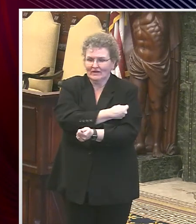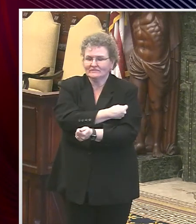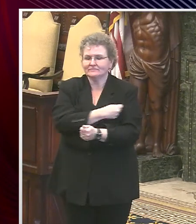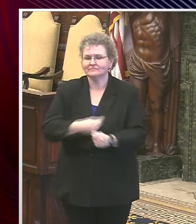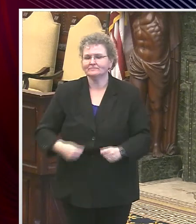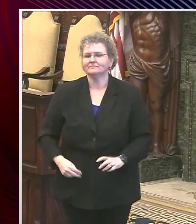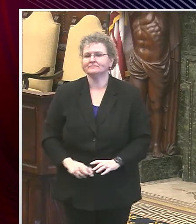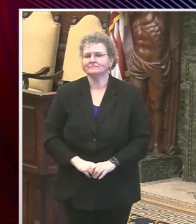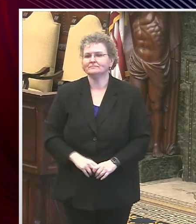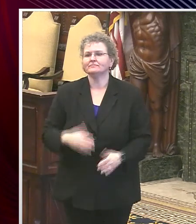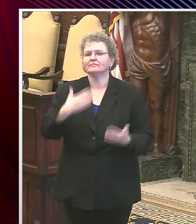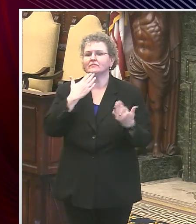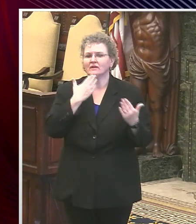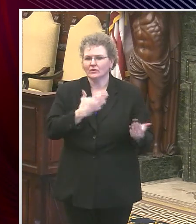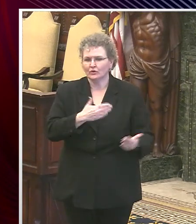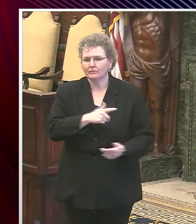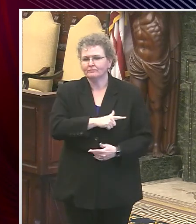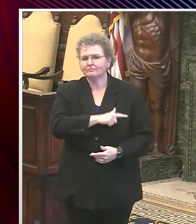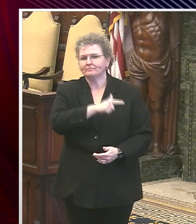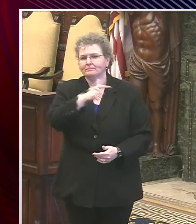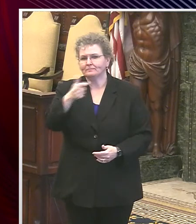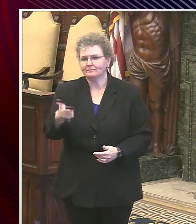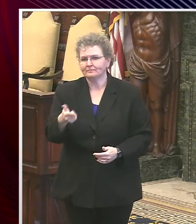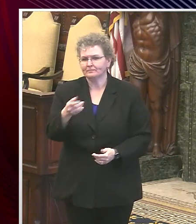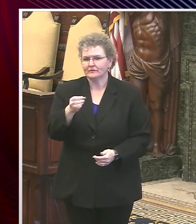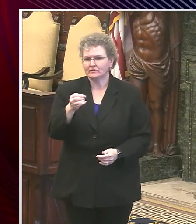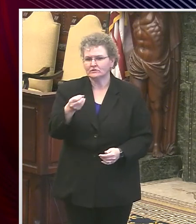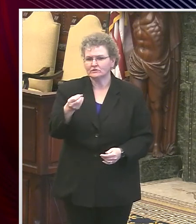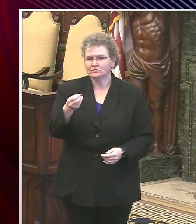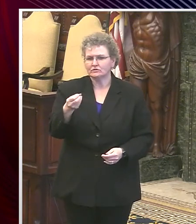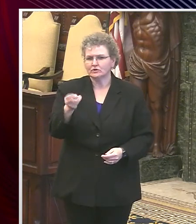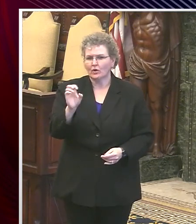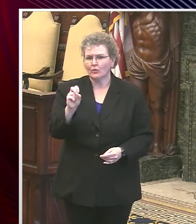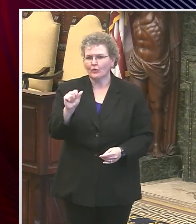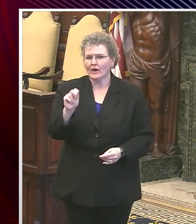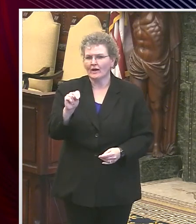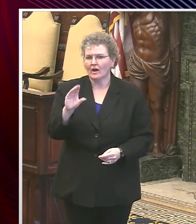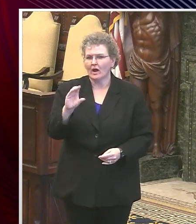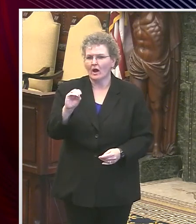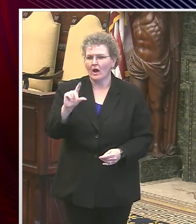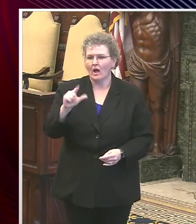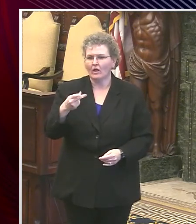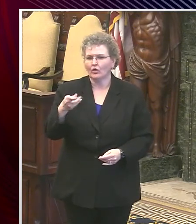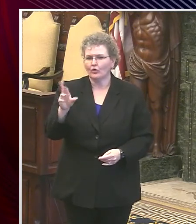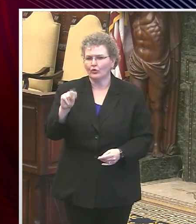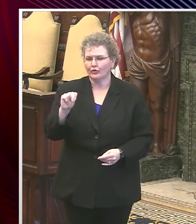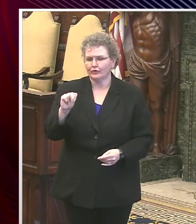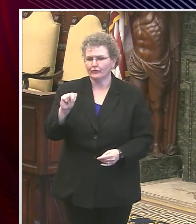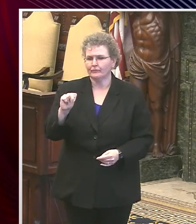Okay, thank you. Thank you, Alan. Let's go to Johan Calhoun of Chalkbeat.